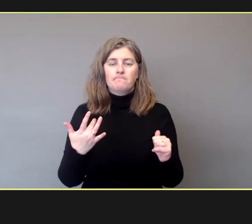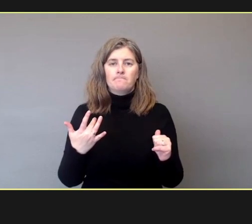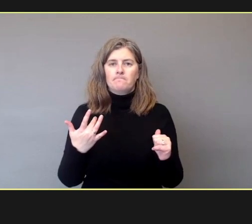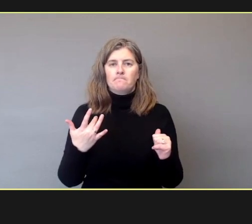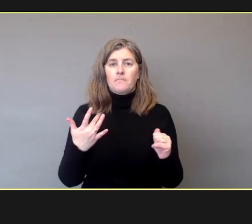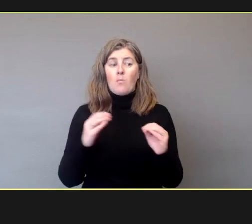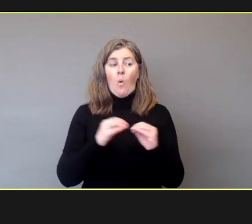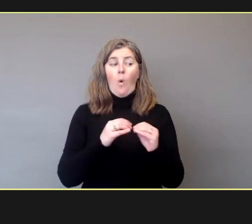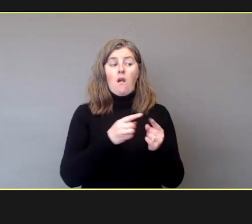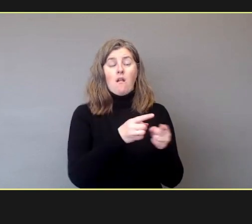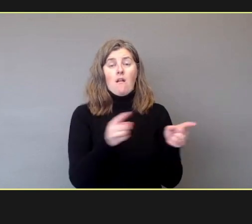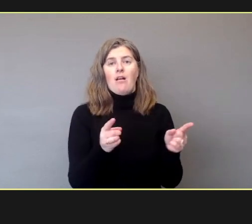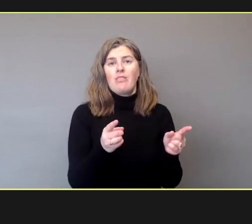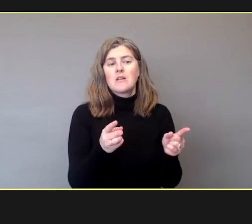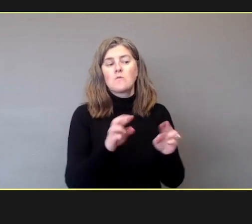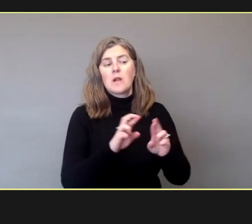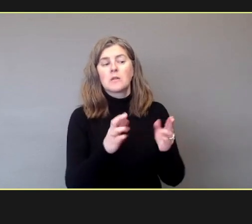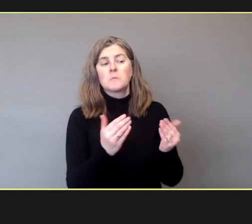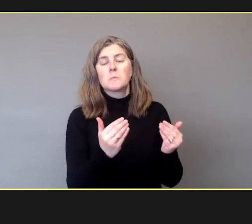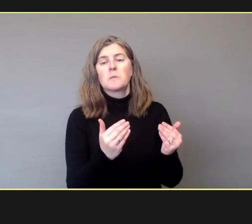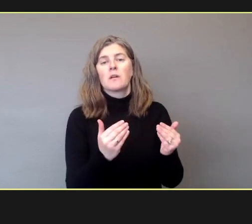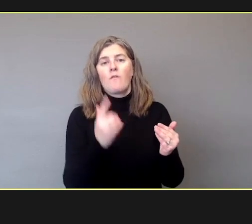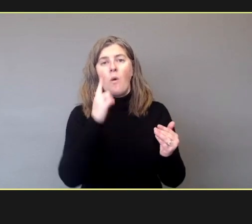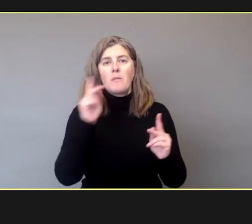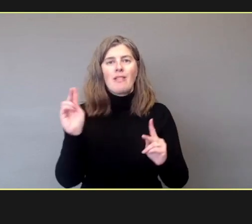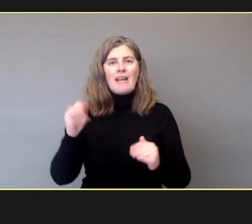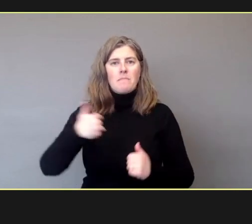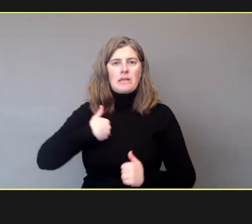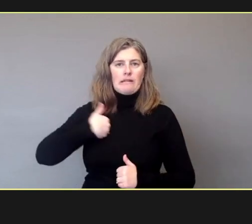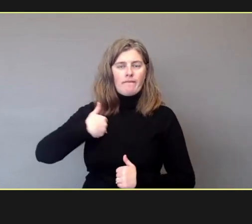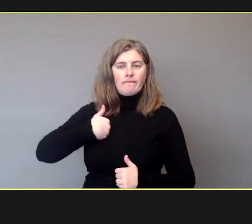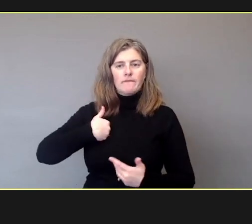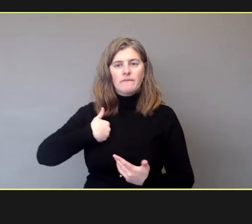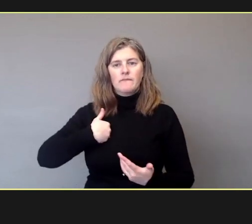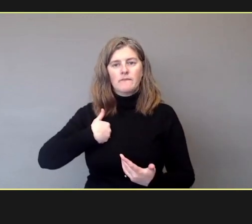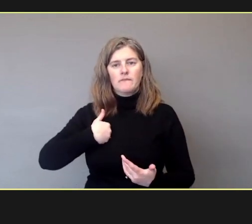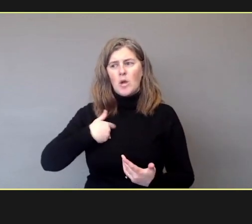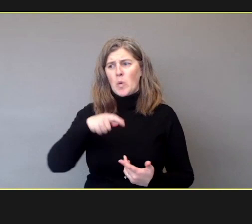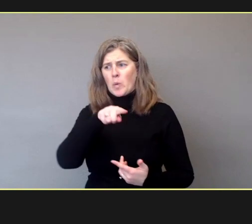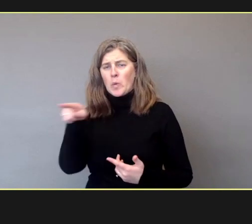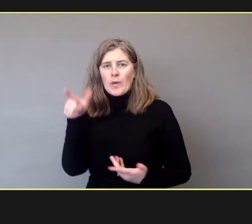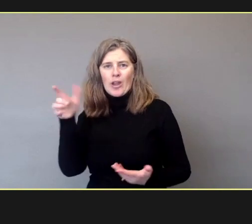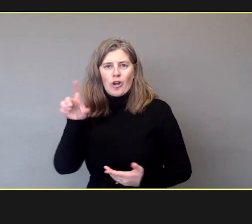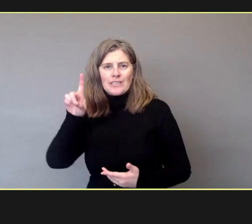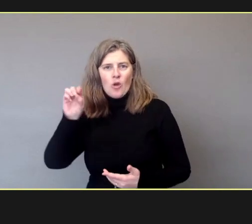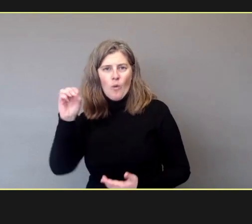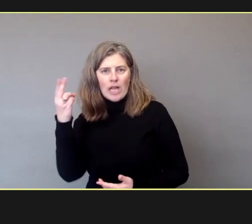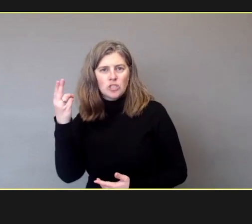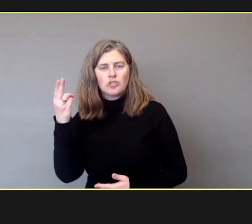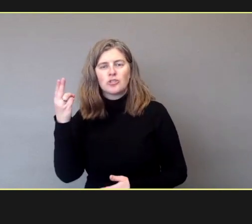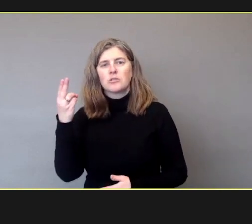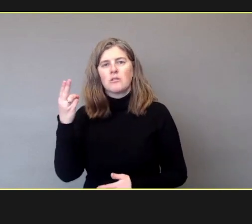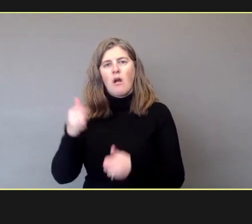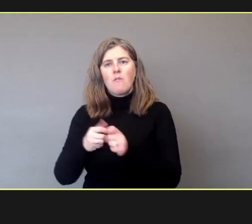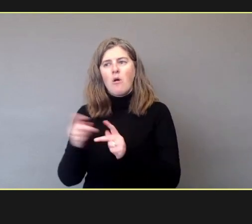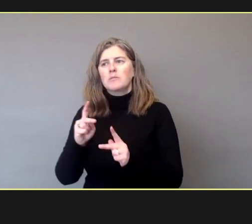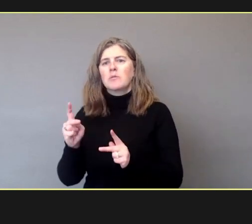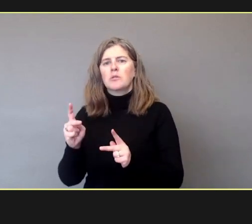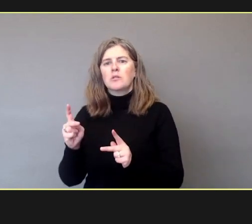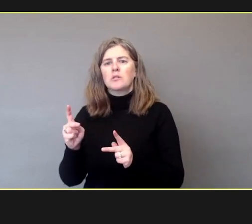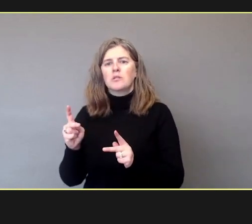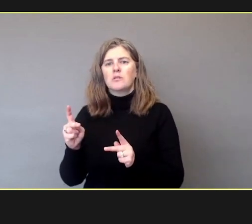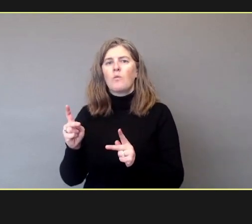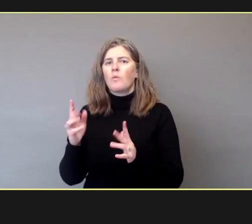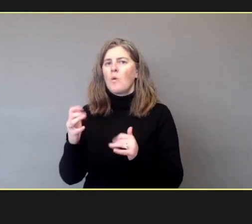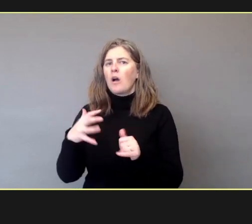you will, out there for people like myself and almost everyone at the Department of Health and most people in state government who want to stay up to